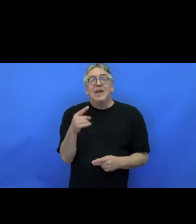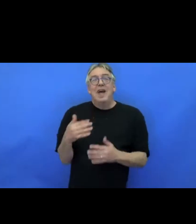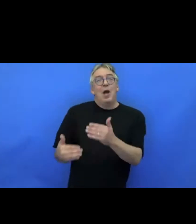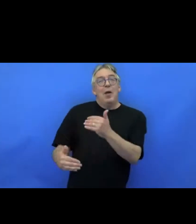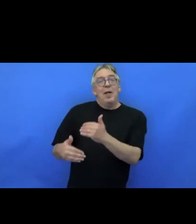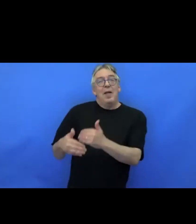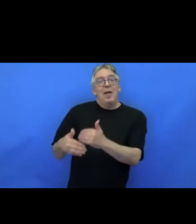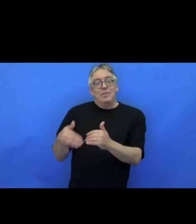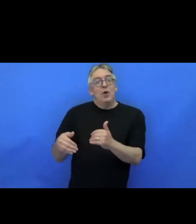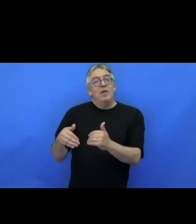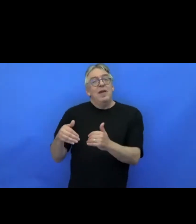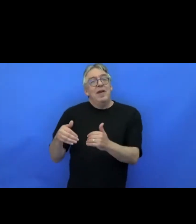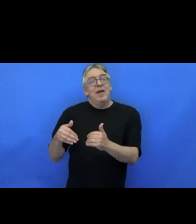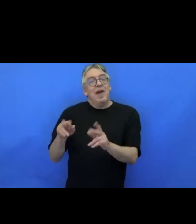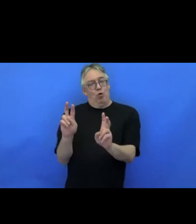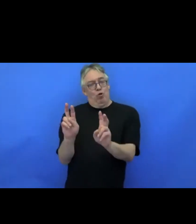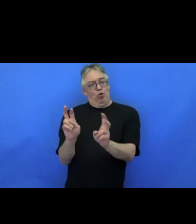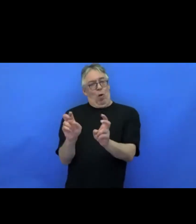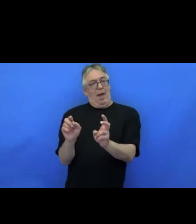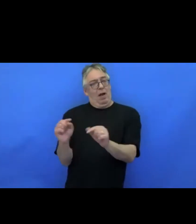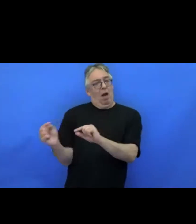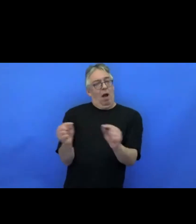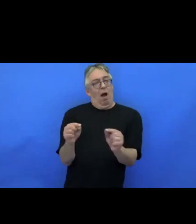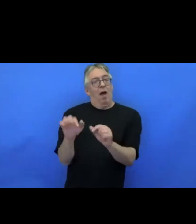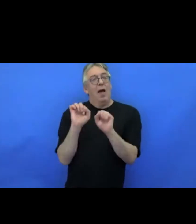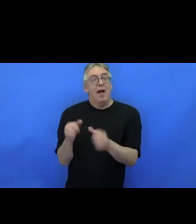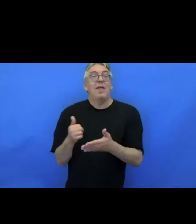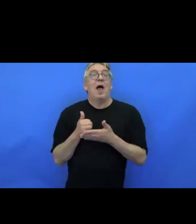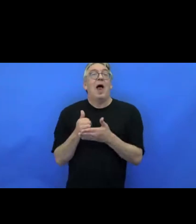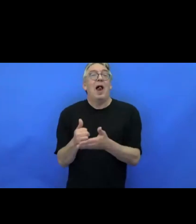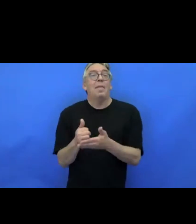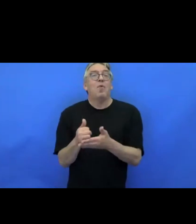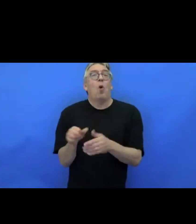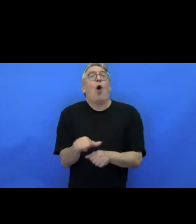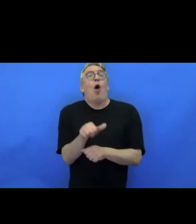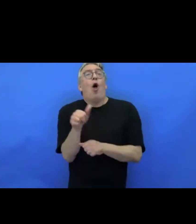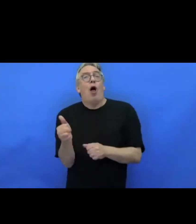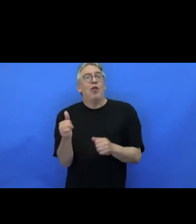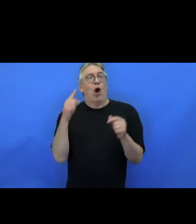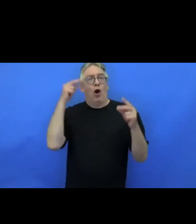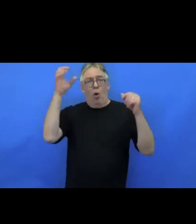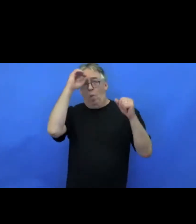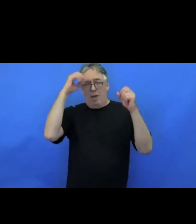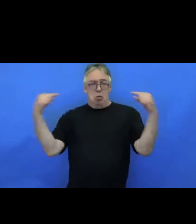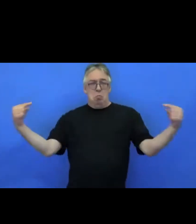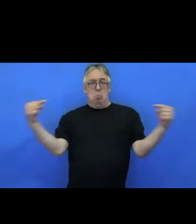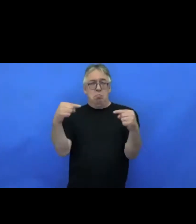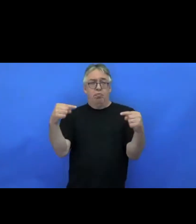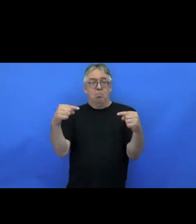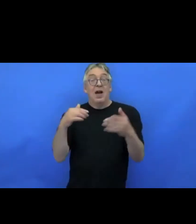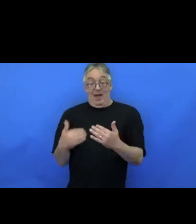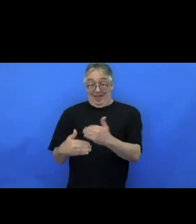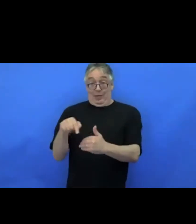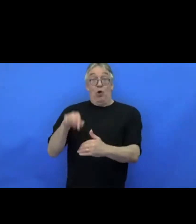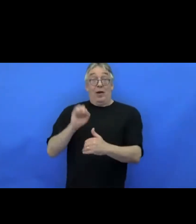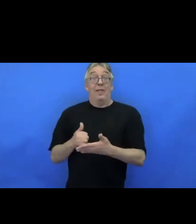provides a safe ground for some sectarian divisions to be at least muted, if not dissolved. That doesn't mean that